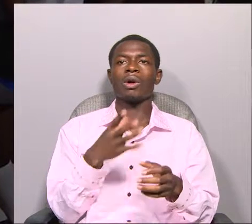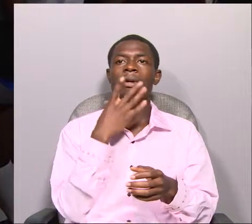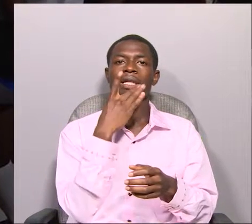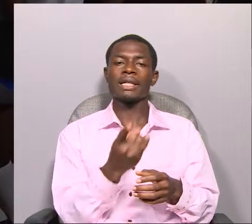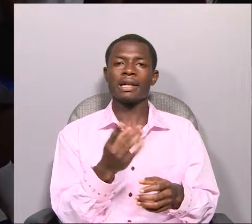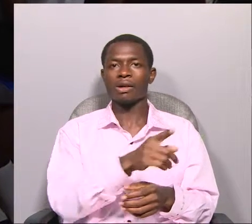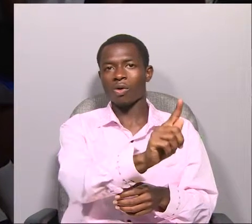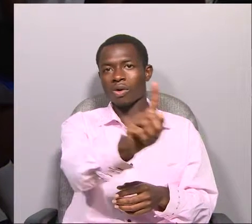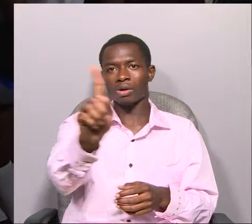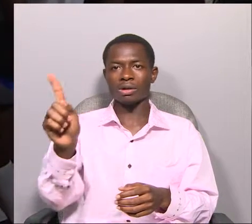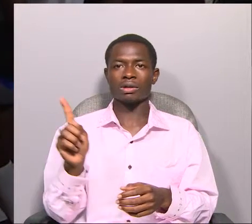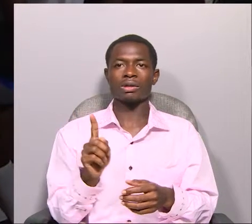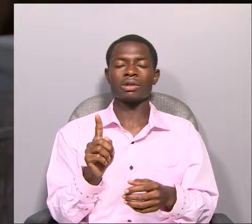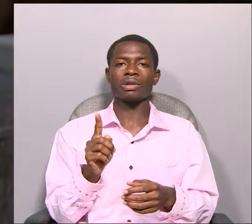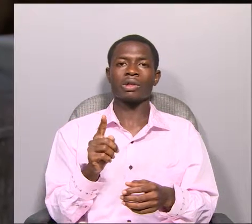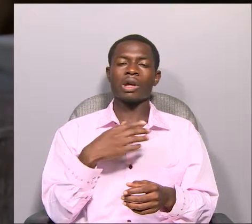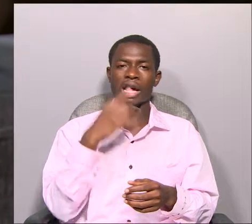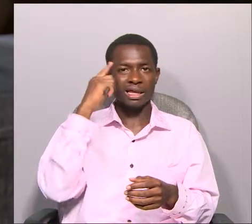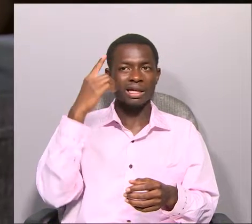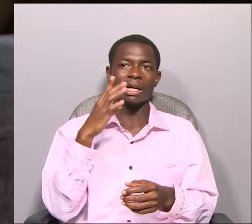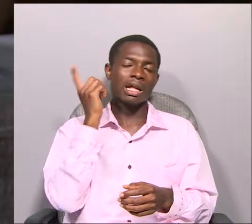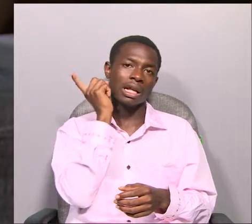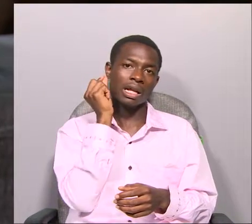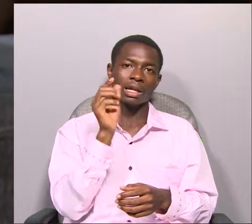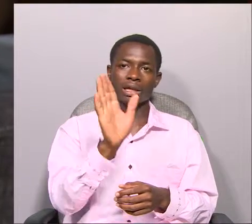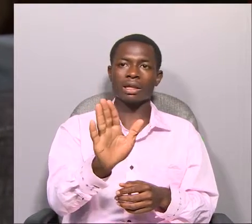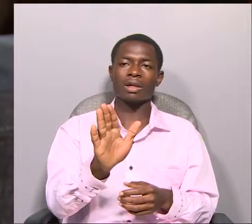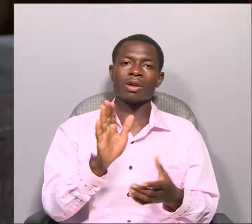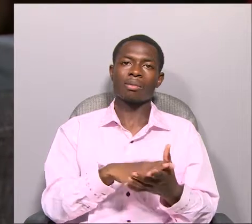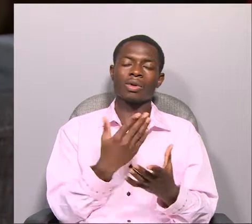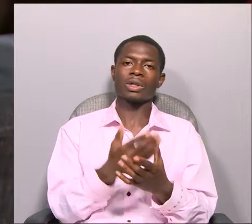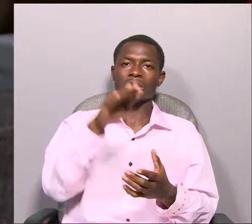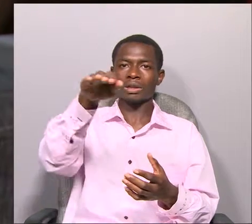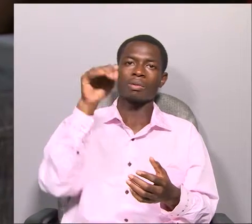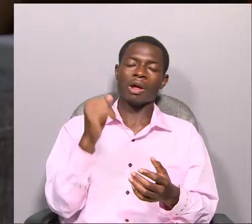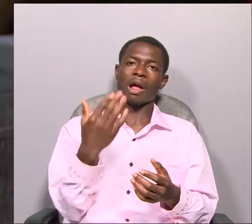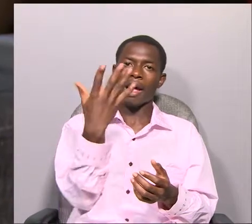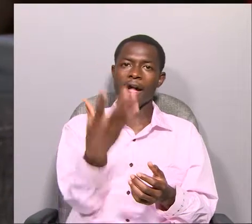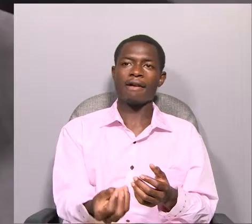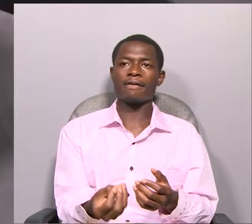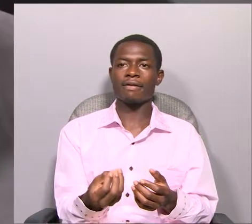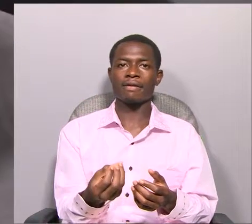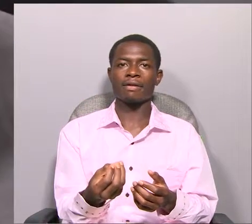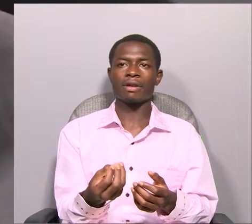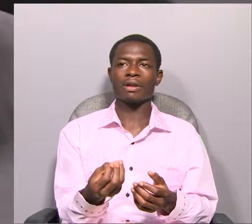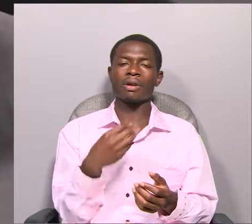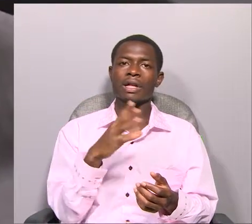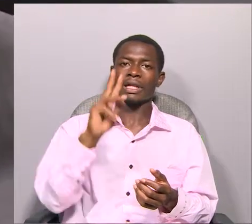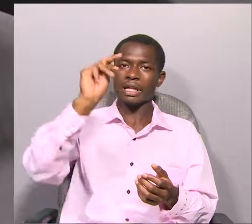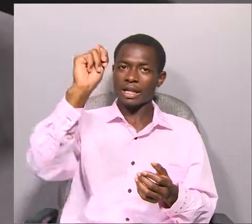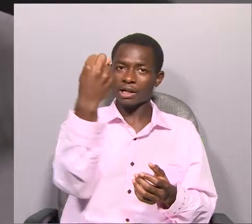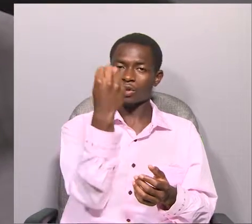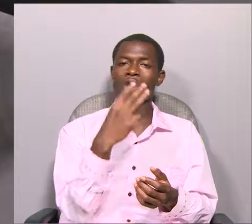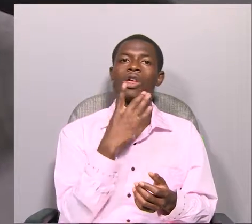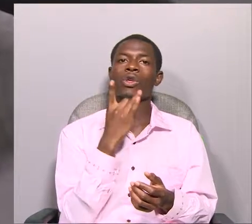young ones, I think you are a little bit luckier in that Zimbabwe has got the National